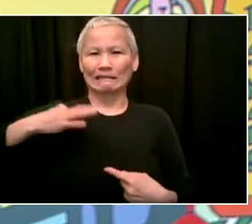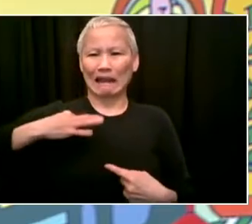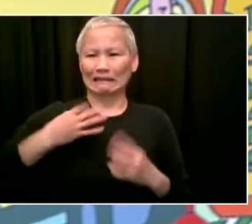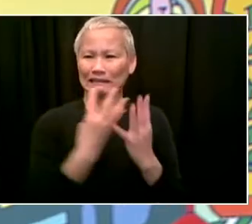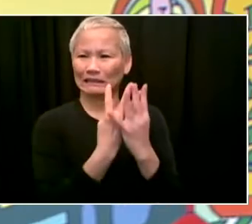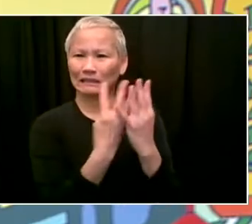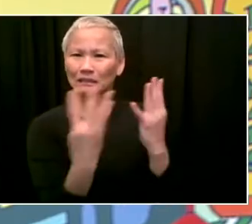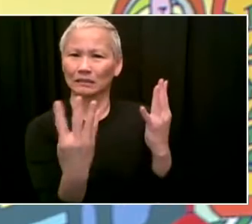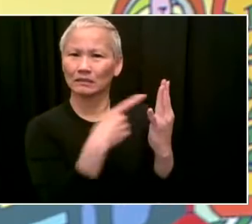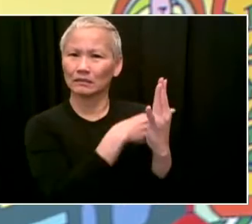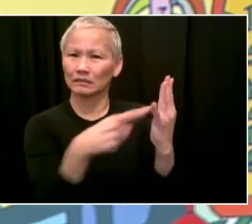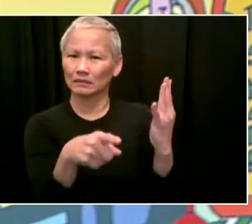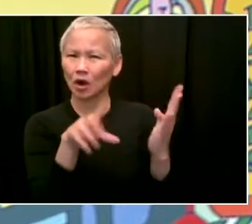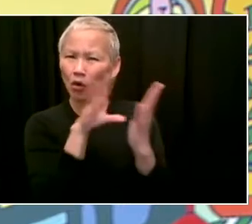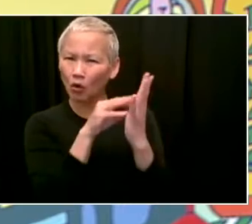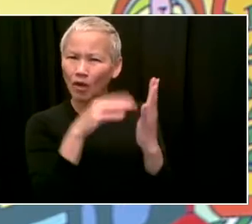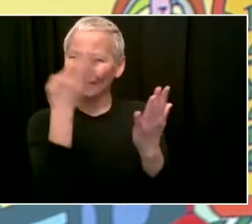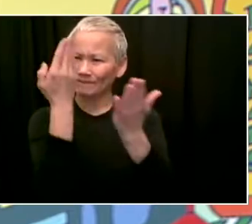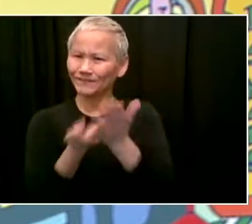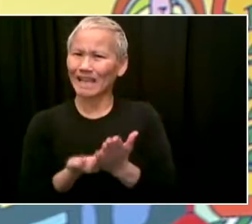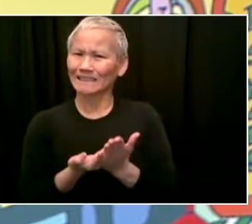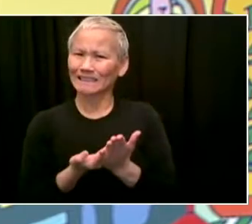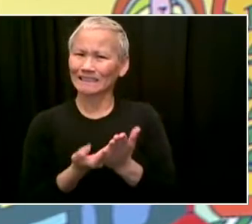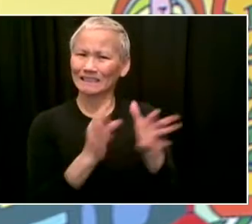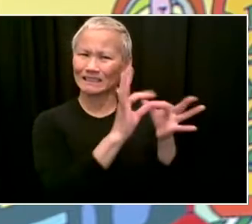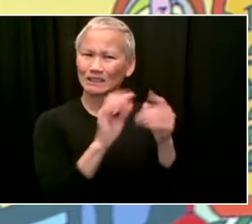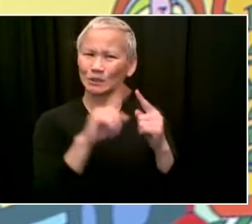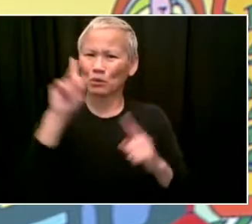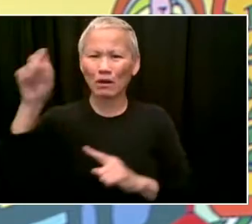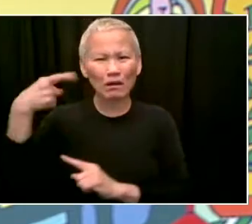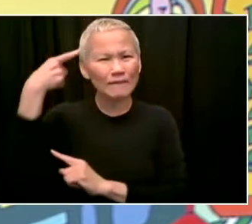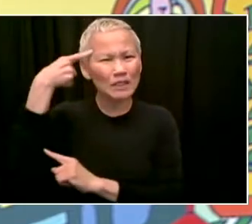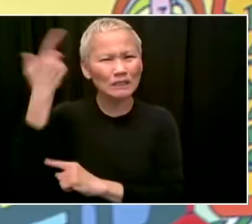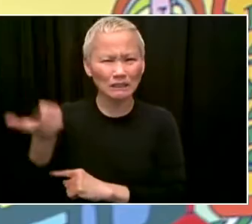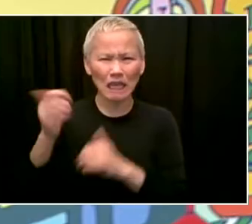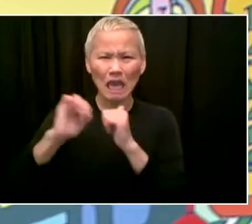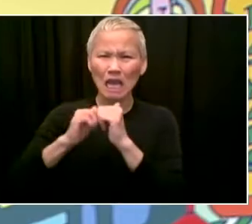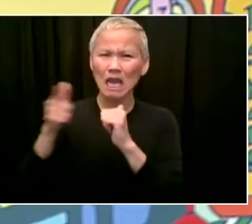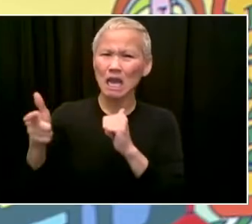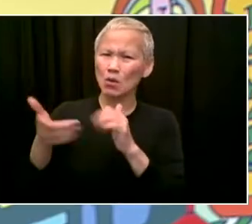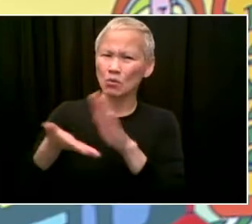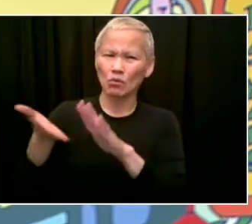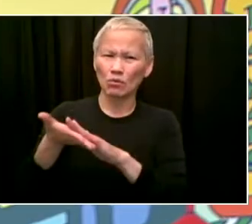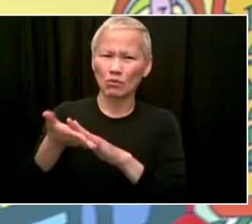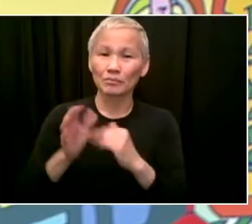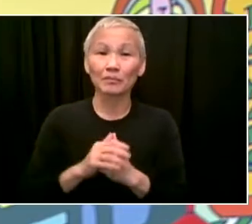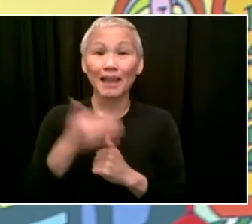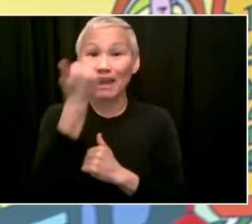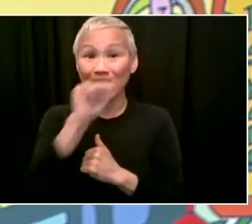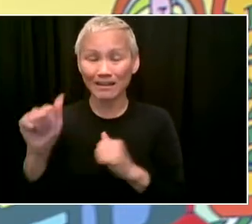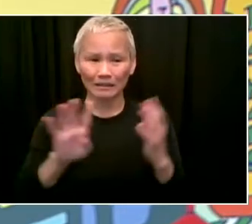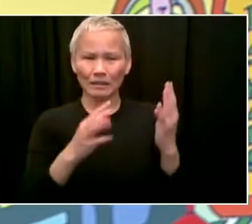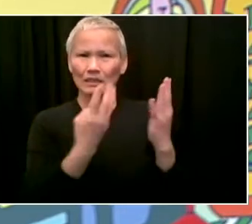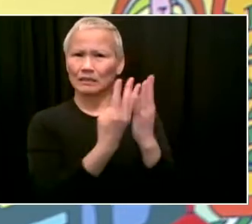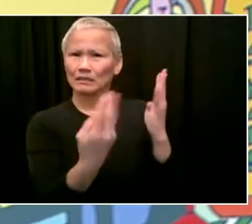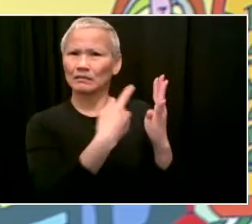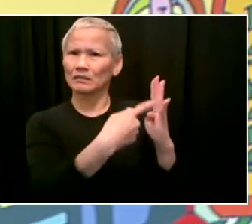of city government. Is there any candidate who struck you as particularly clueless last night? Oh, Nolan.